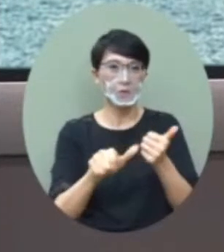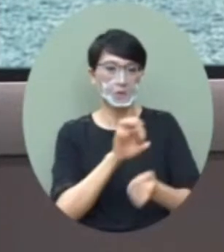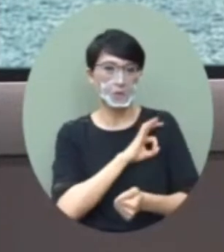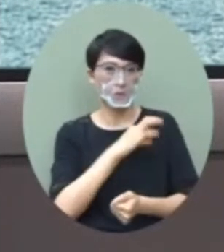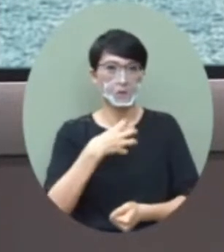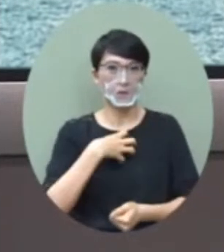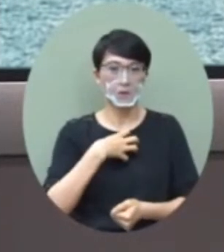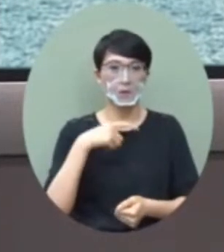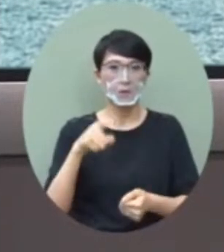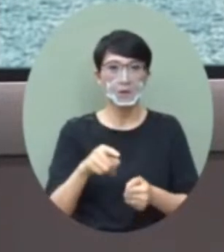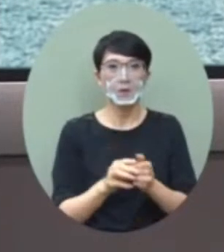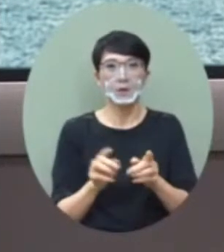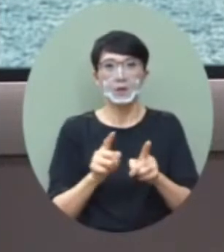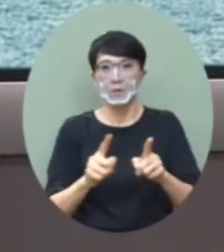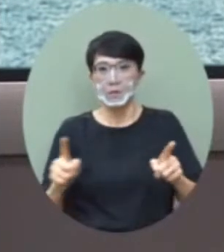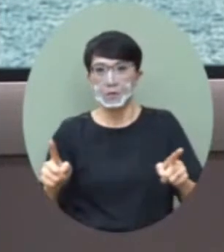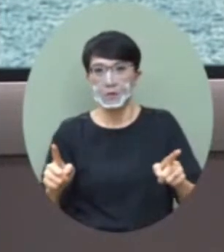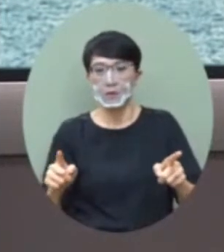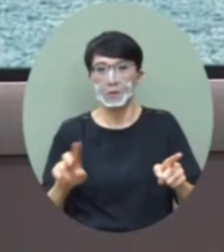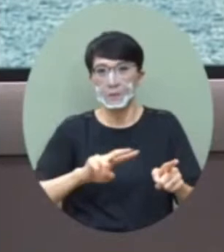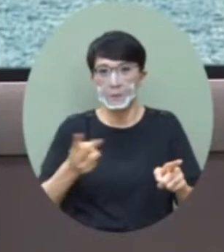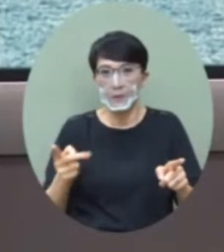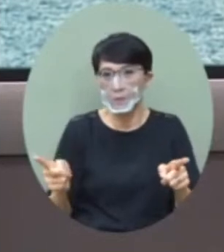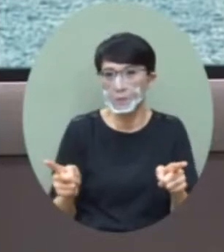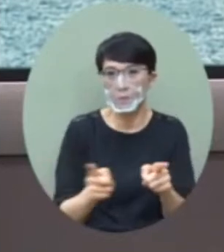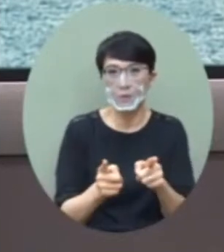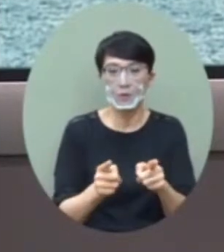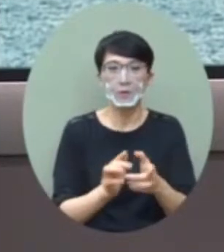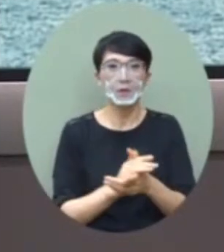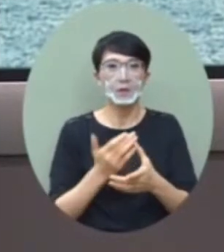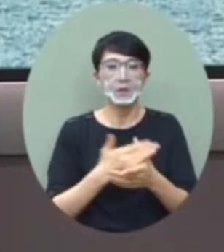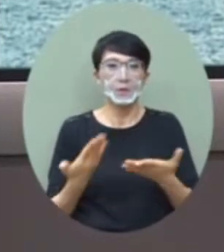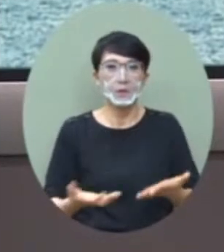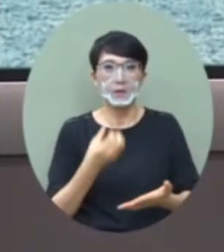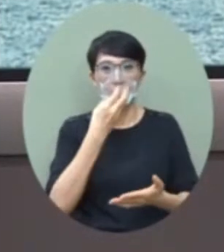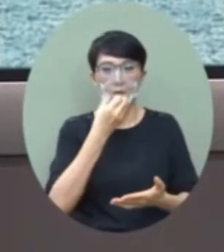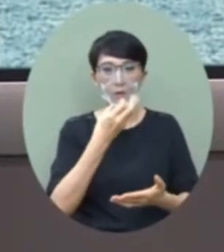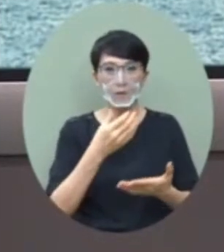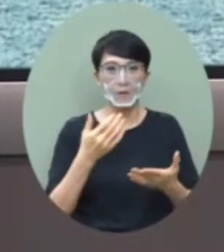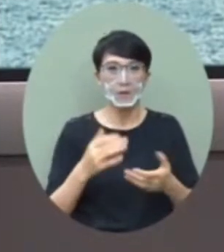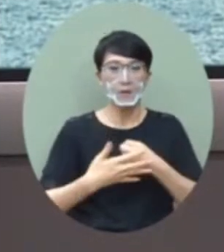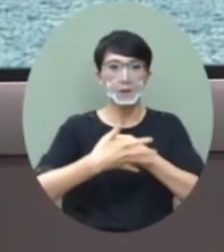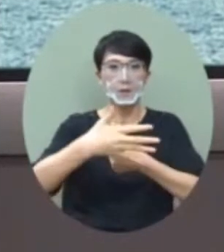the recommendation was to receive the first dose after 3 months.